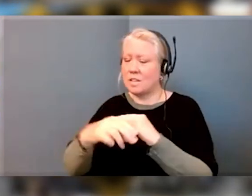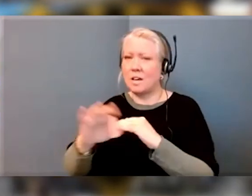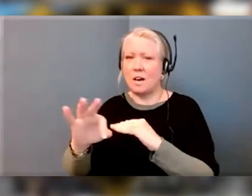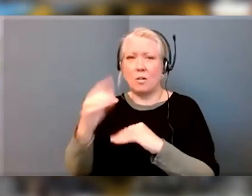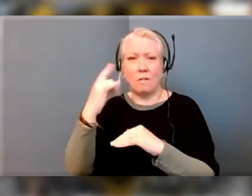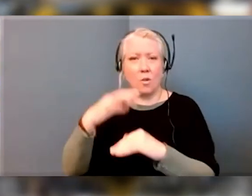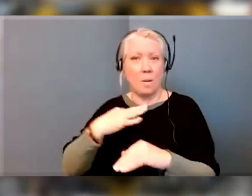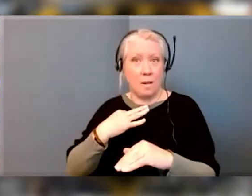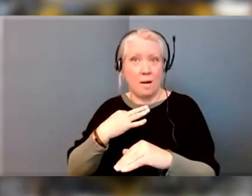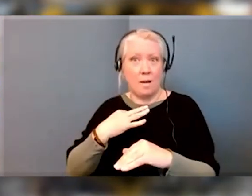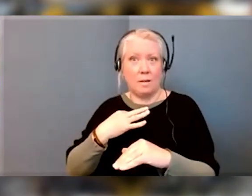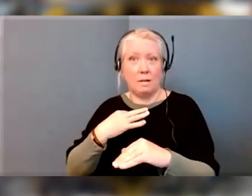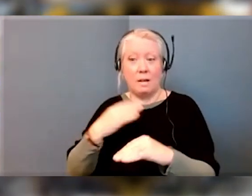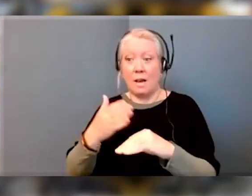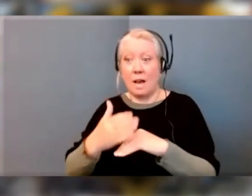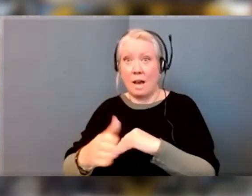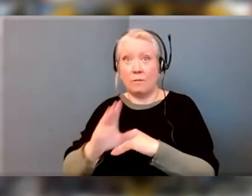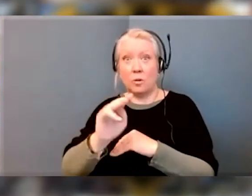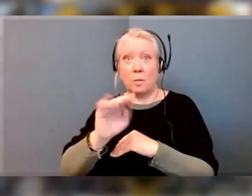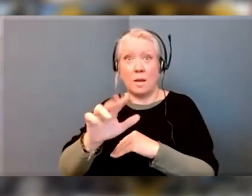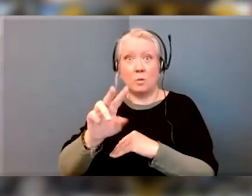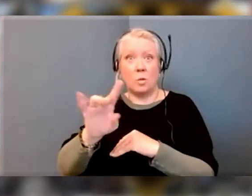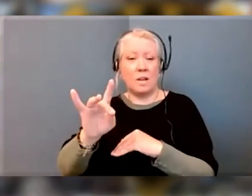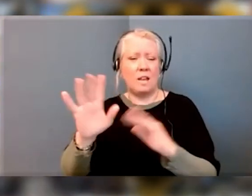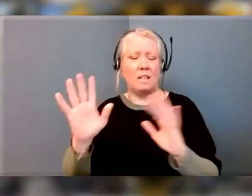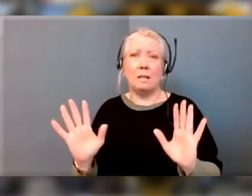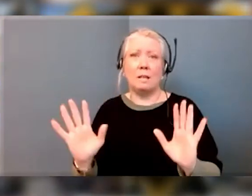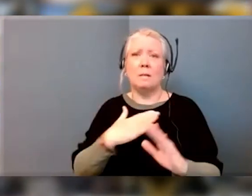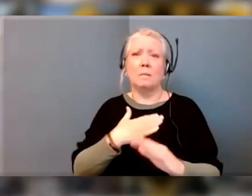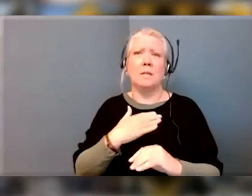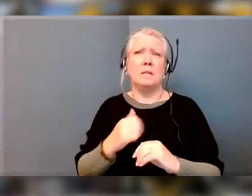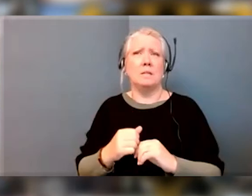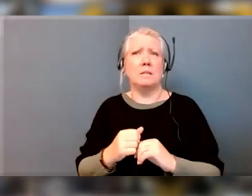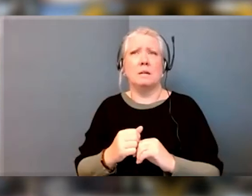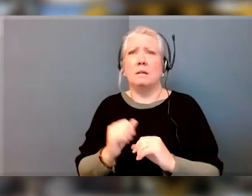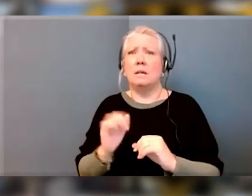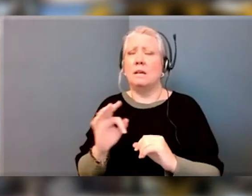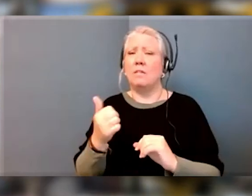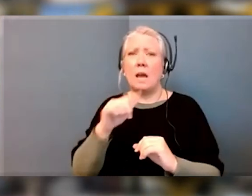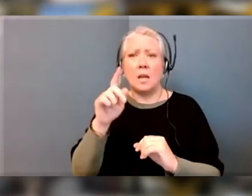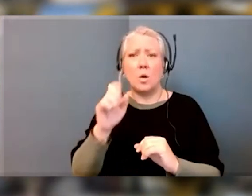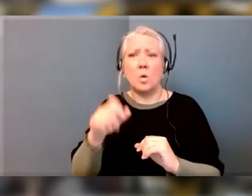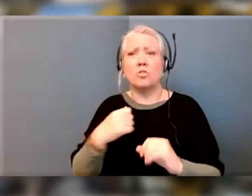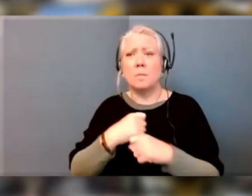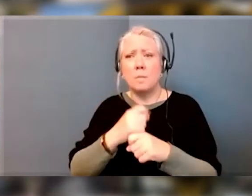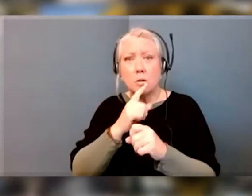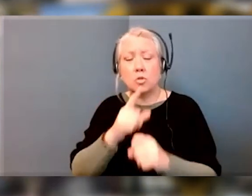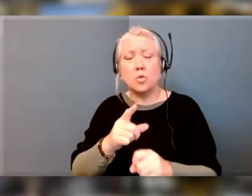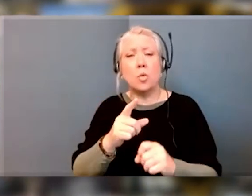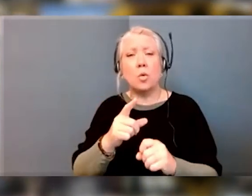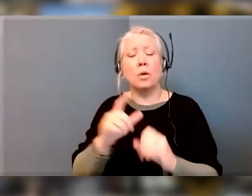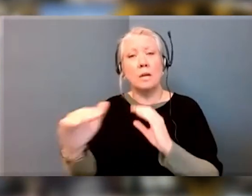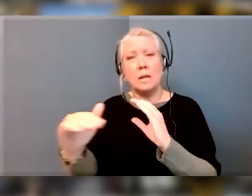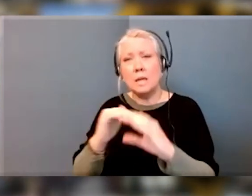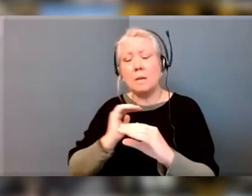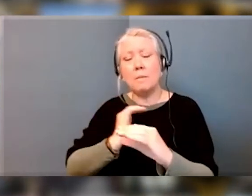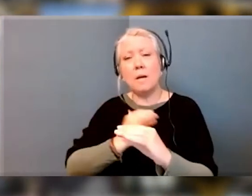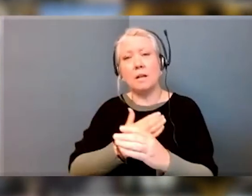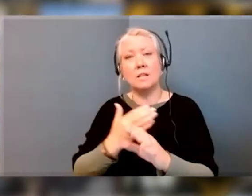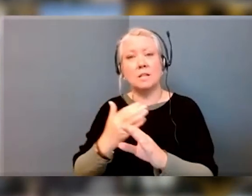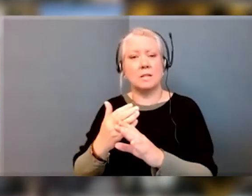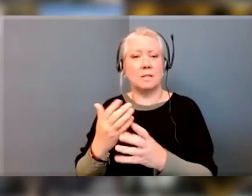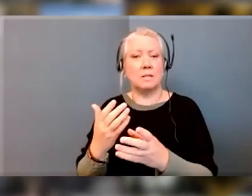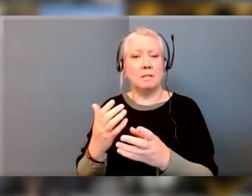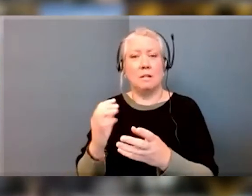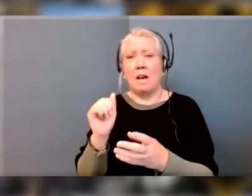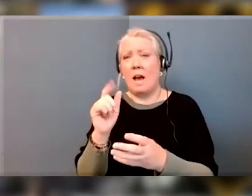date. Please, if you have any questions or anything, please be sure to email us at least a few